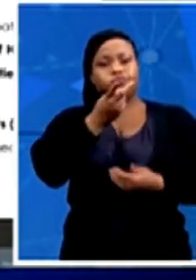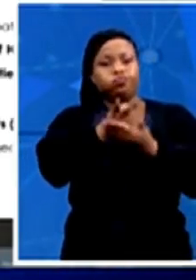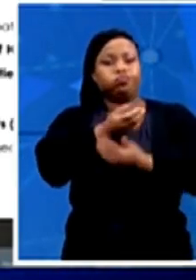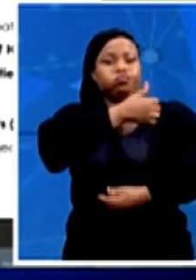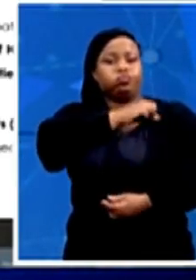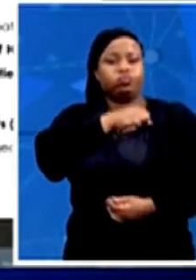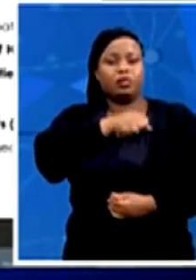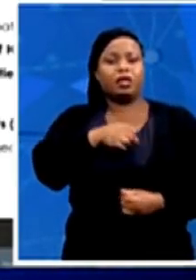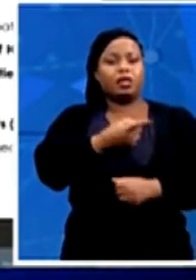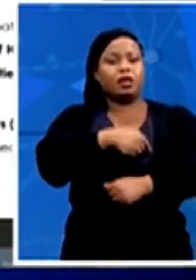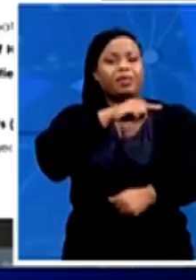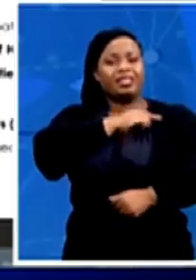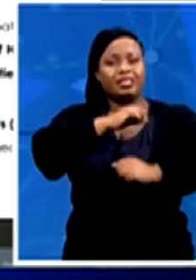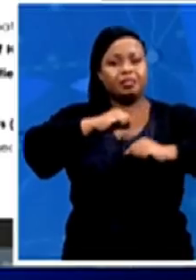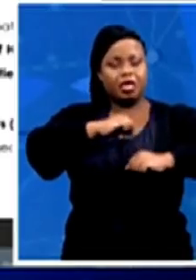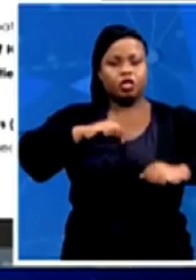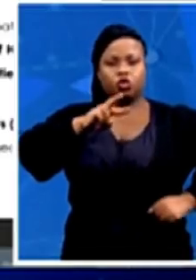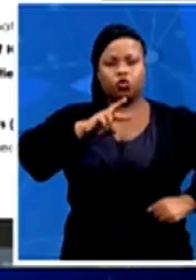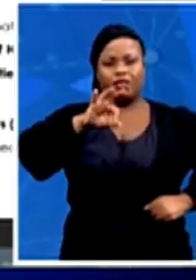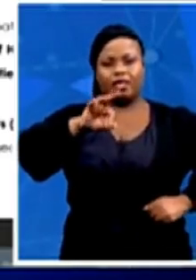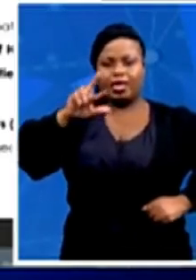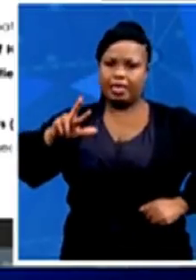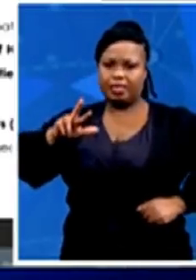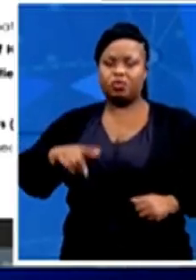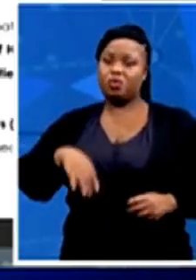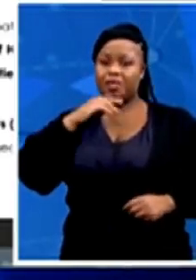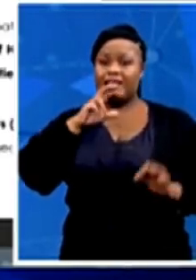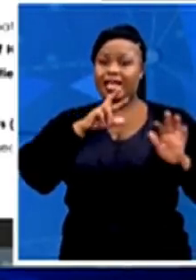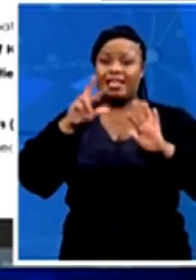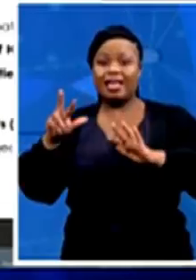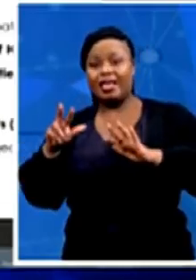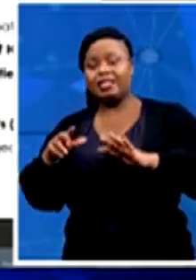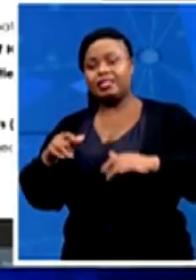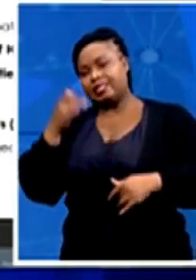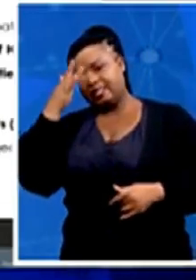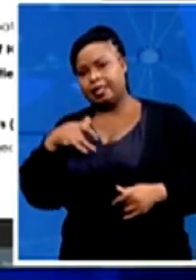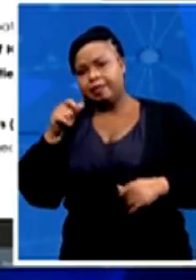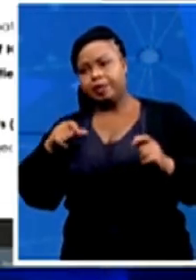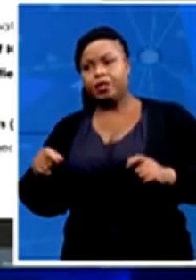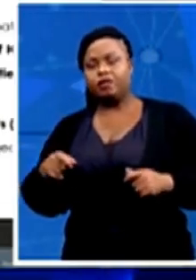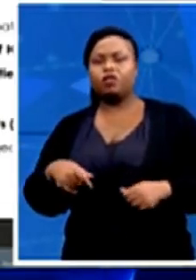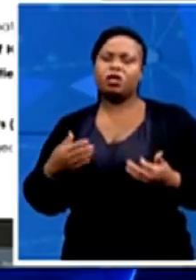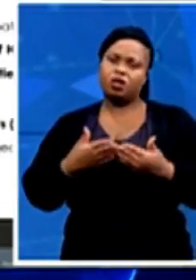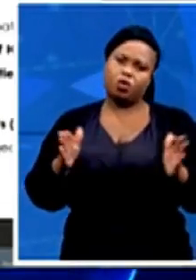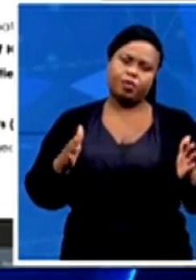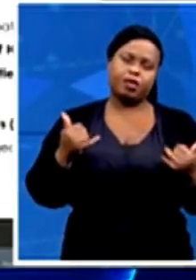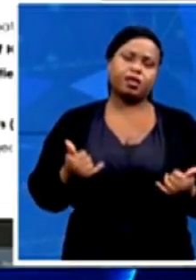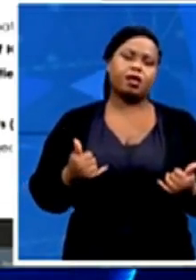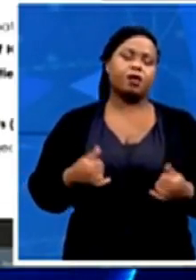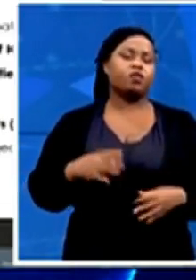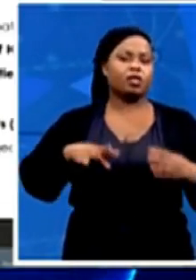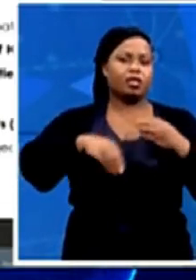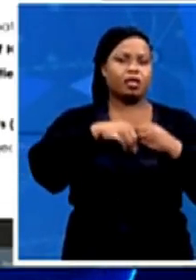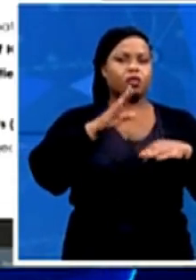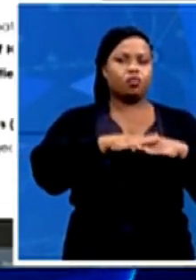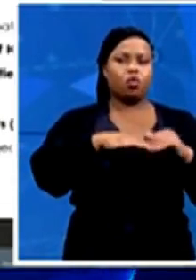Hospital of Hope has got 88 patients, and an additional ward has been opened now. And we're still triggering to see whether